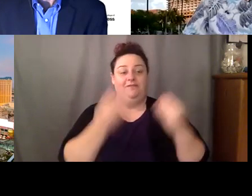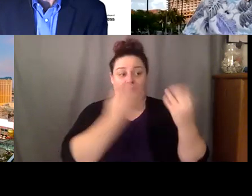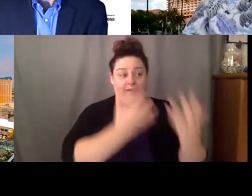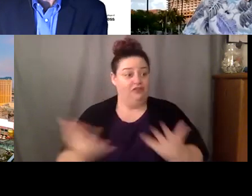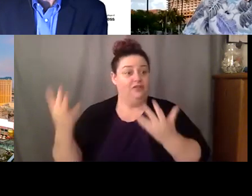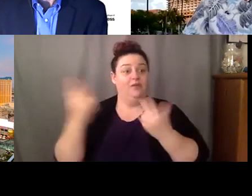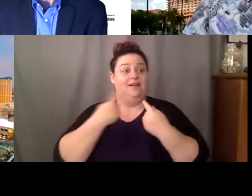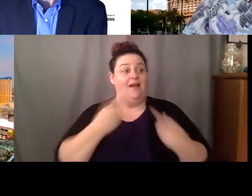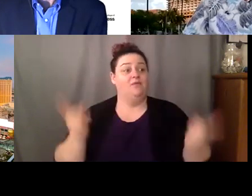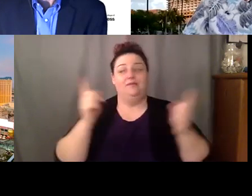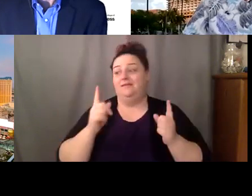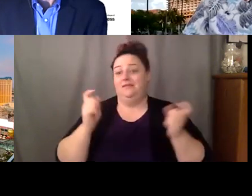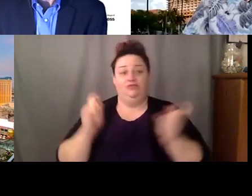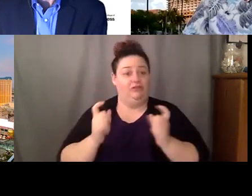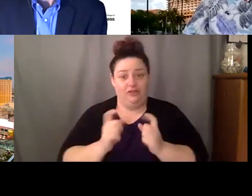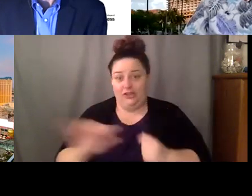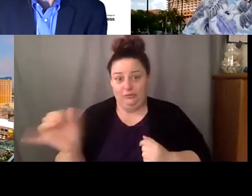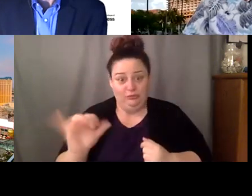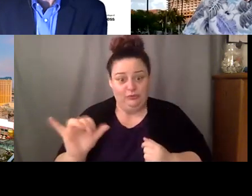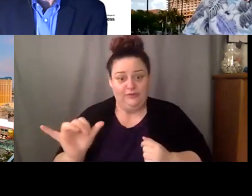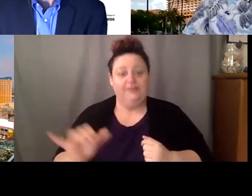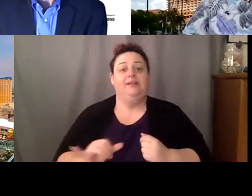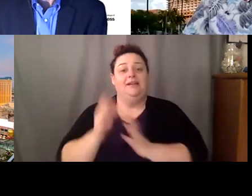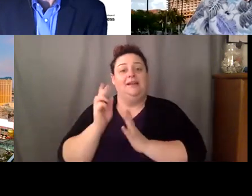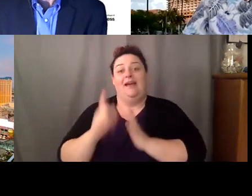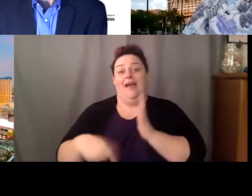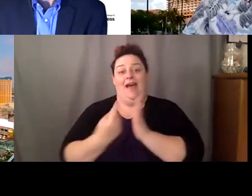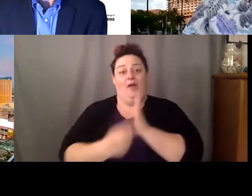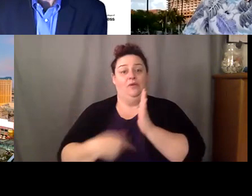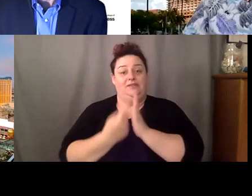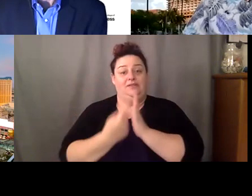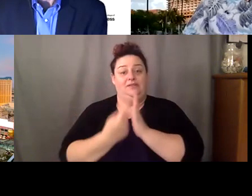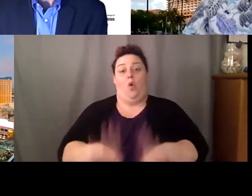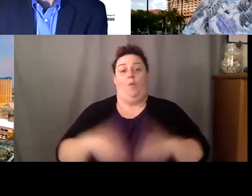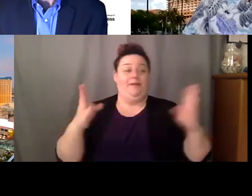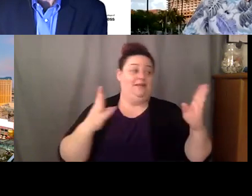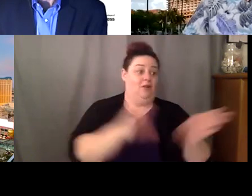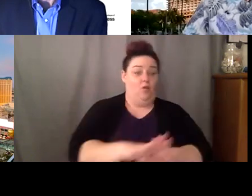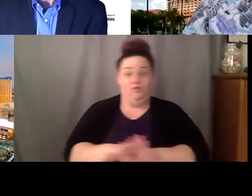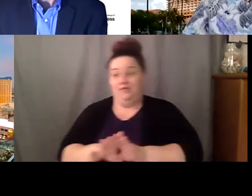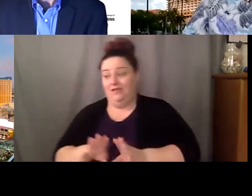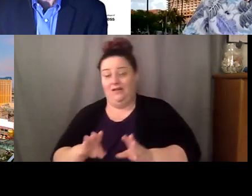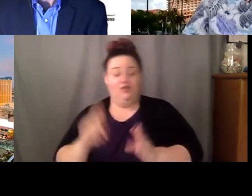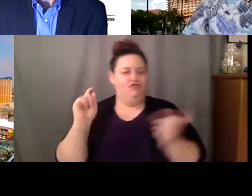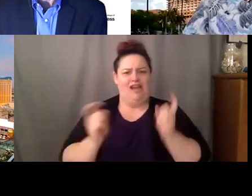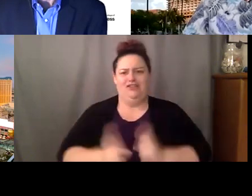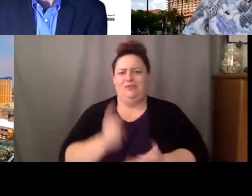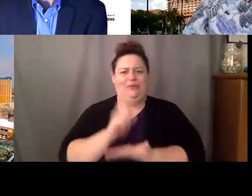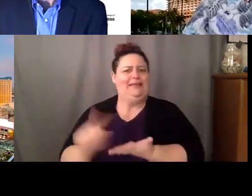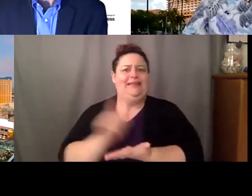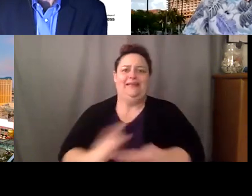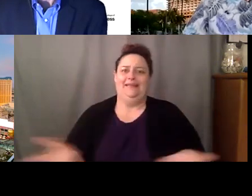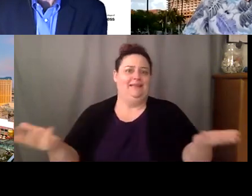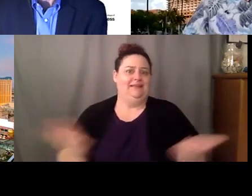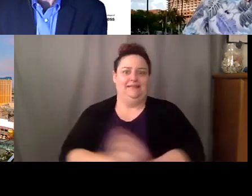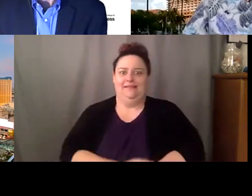we give guests is constantly changing. The hours of operation of the outlets changes, I would say, weekly